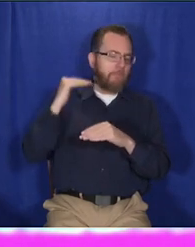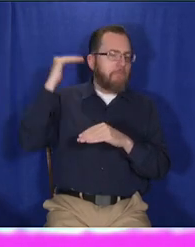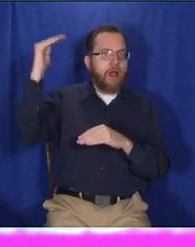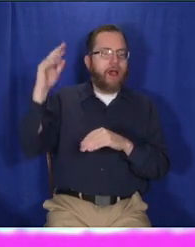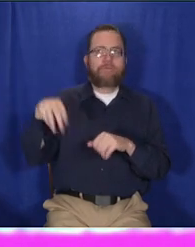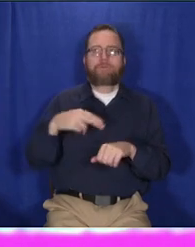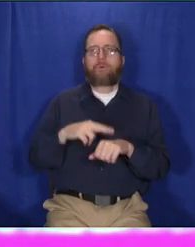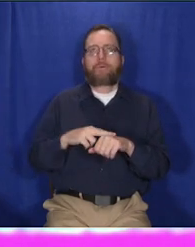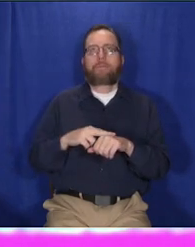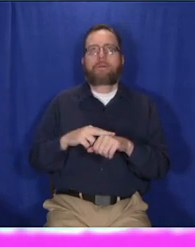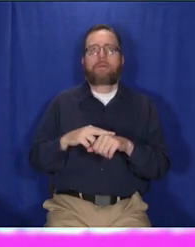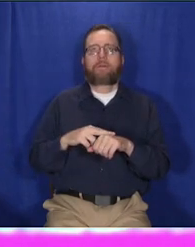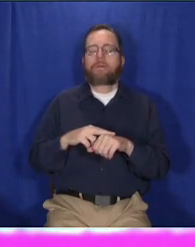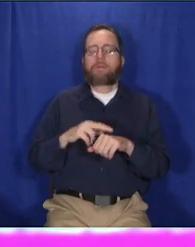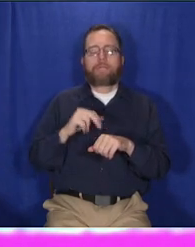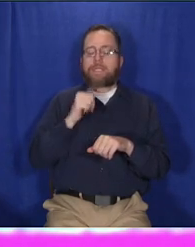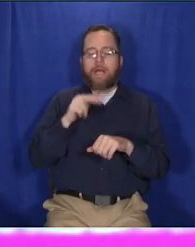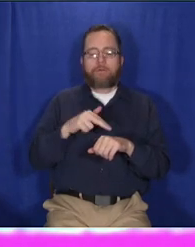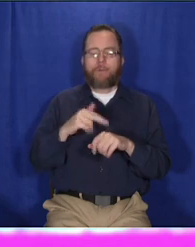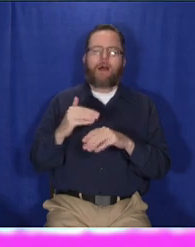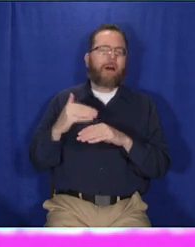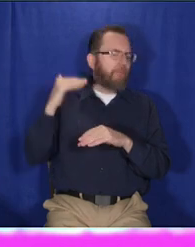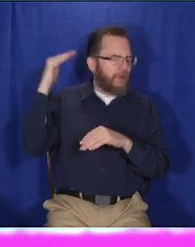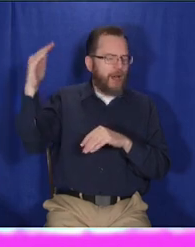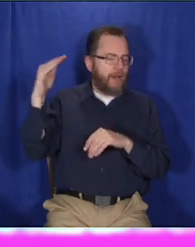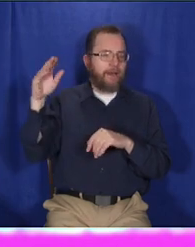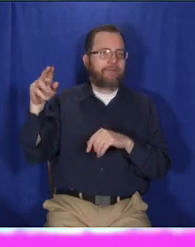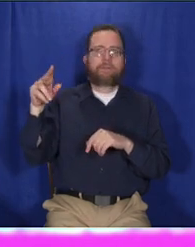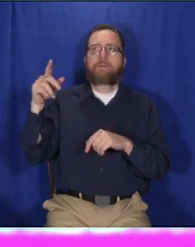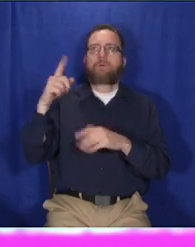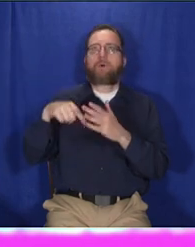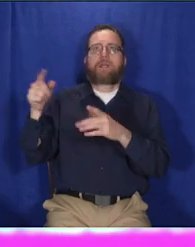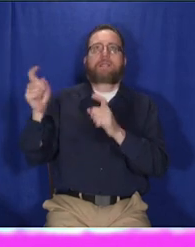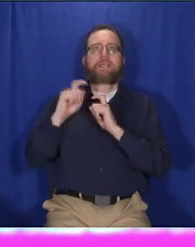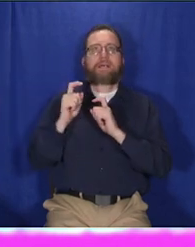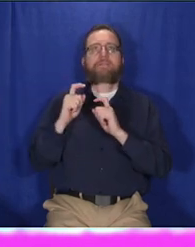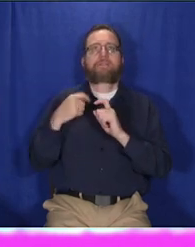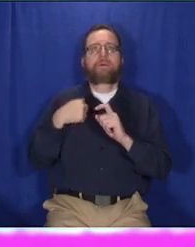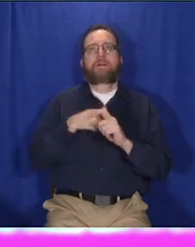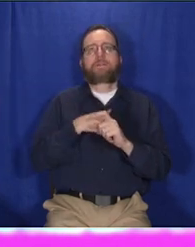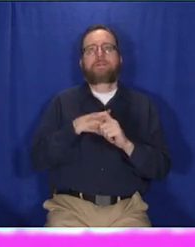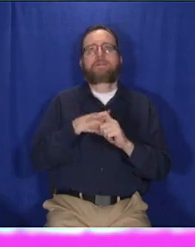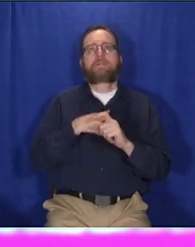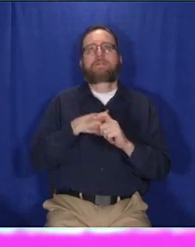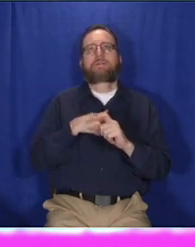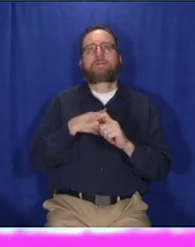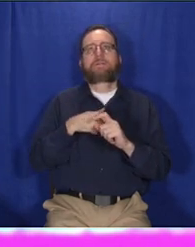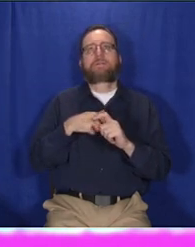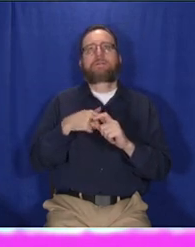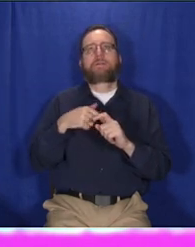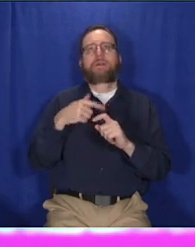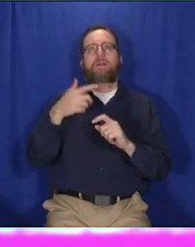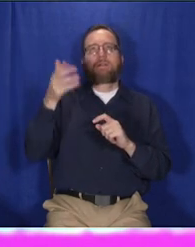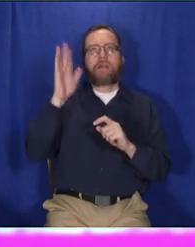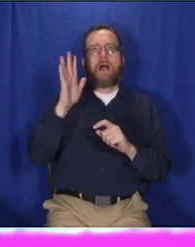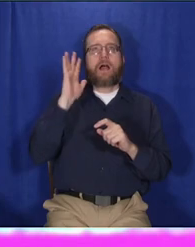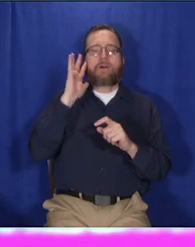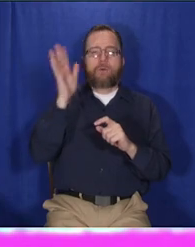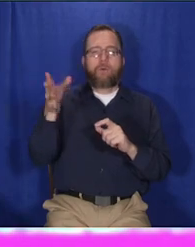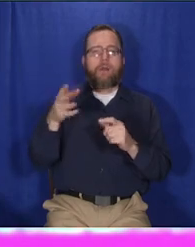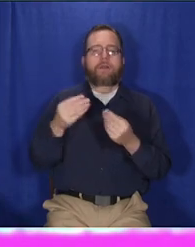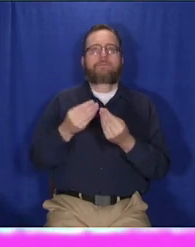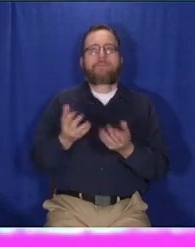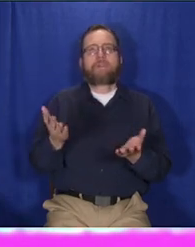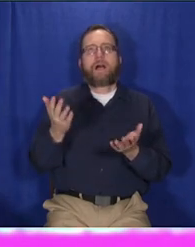need of yours according to his riches and glory in Christ Jesus. Every need.